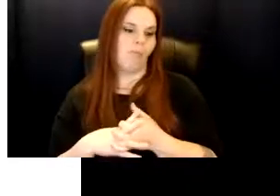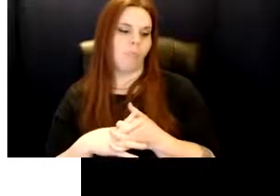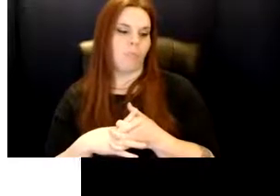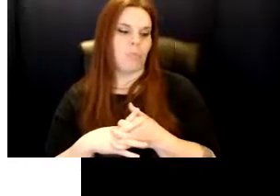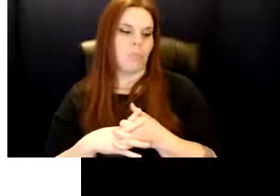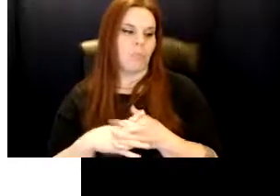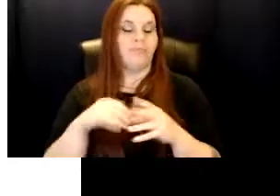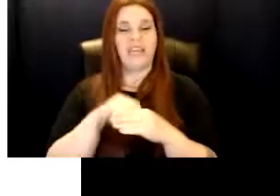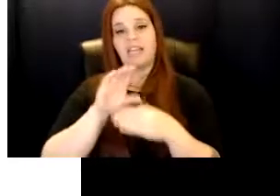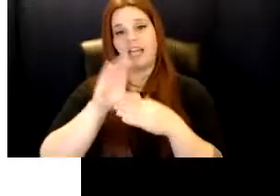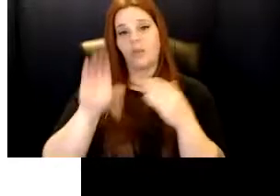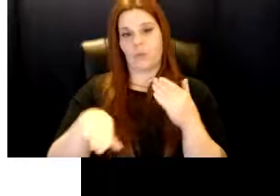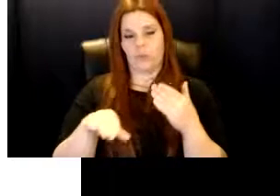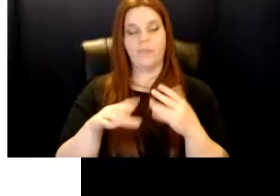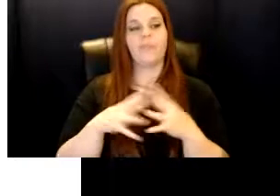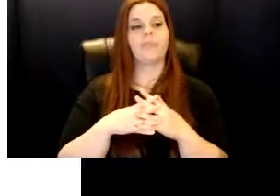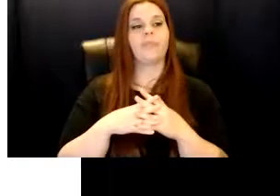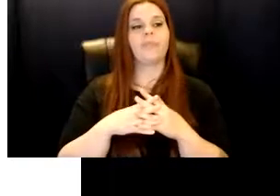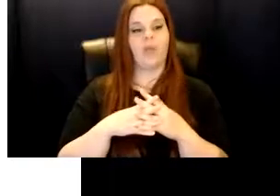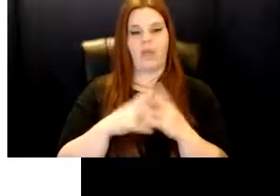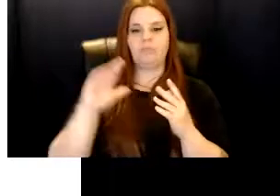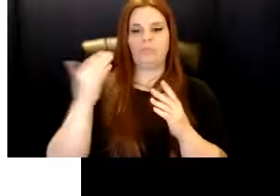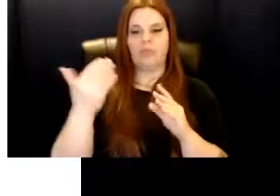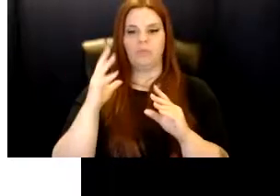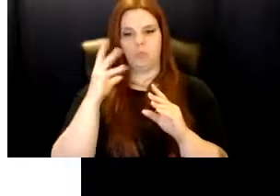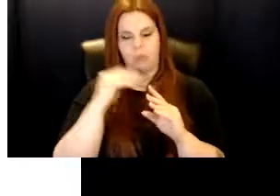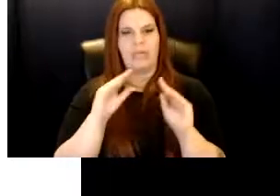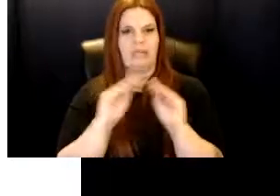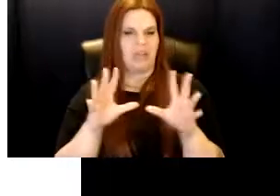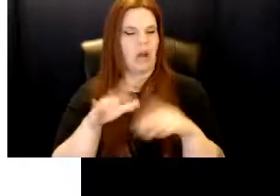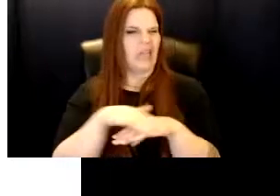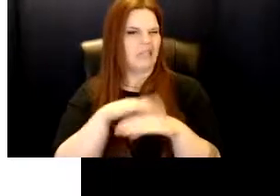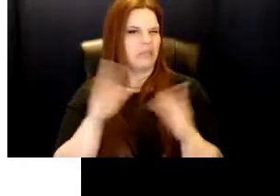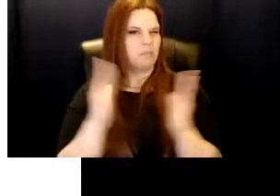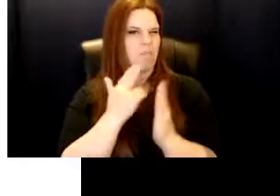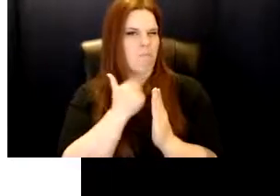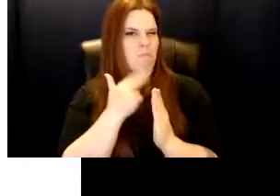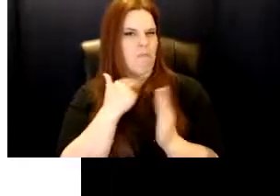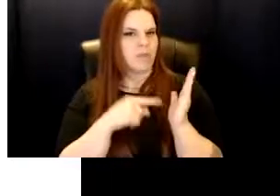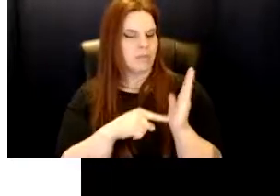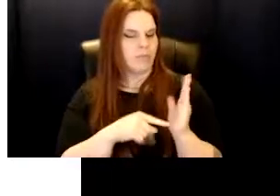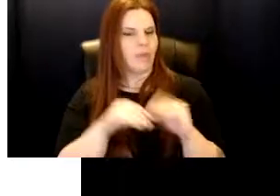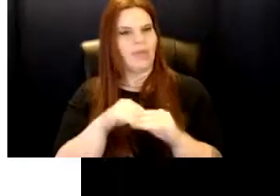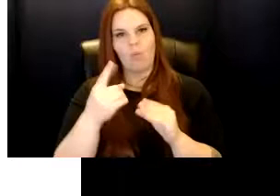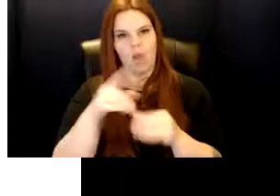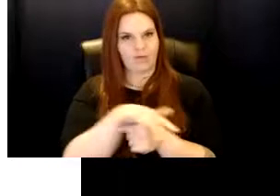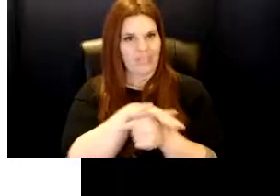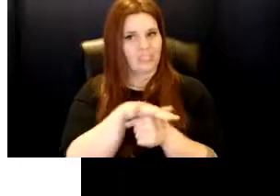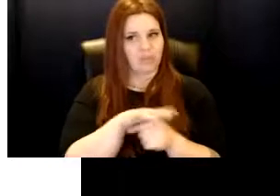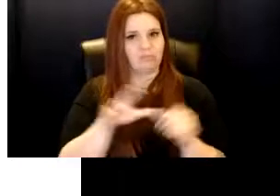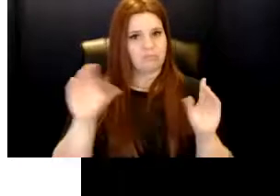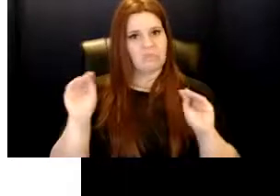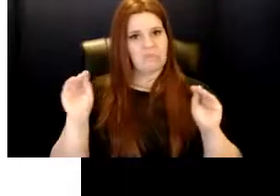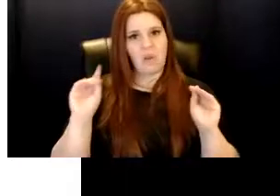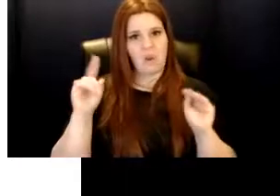in conclusion, it seems pretty clear, at least in this small sample in one region, that no one seems to